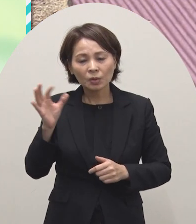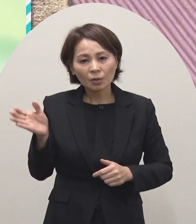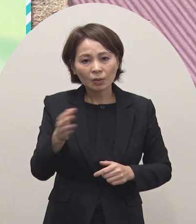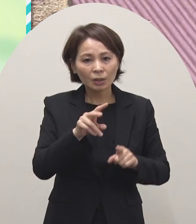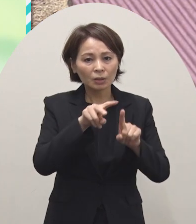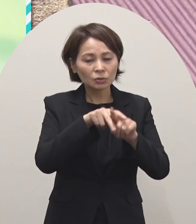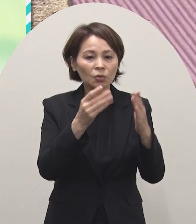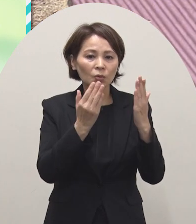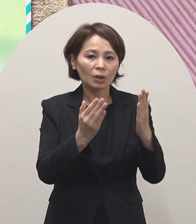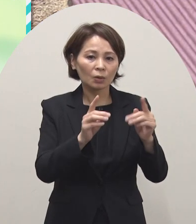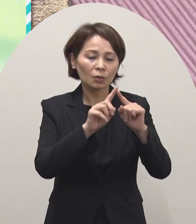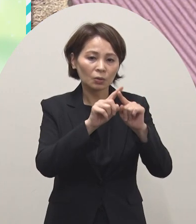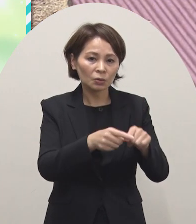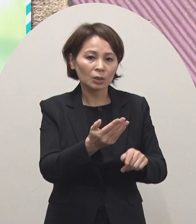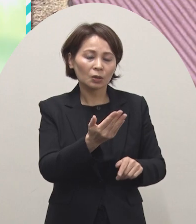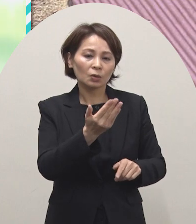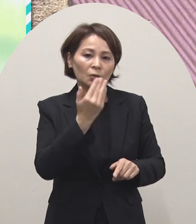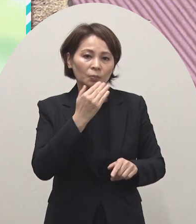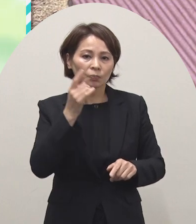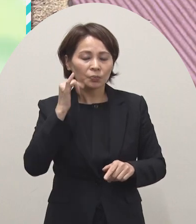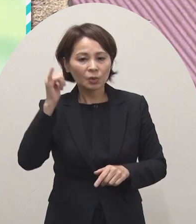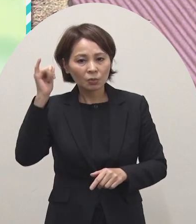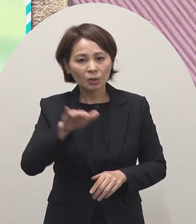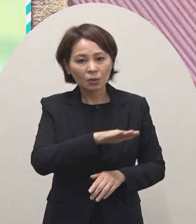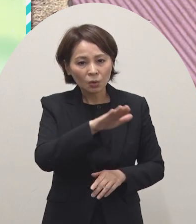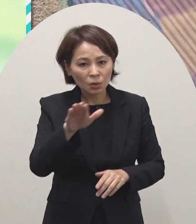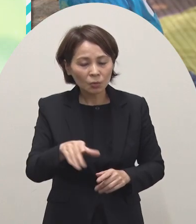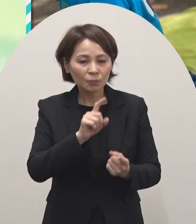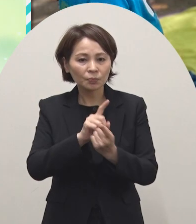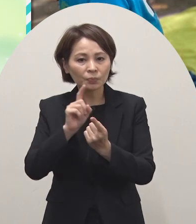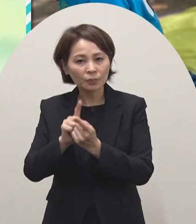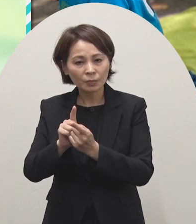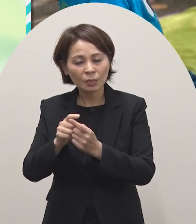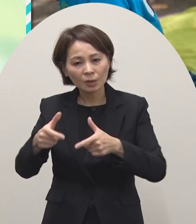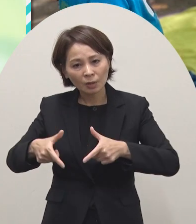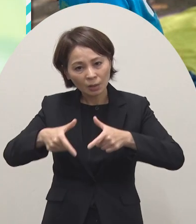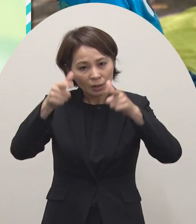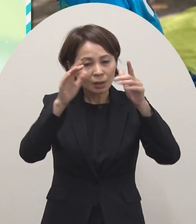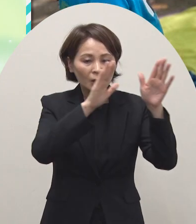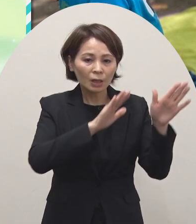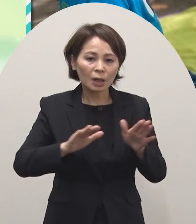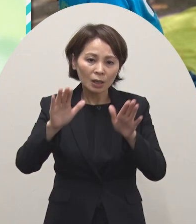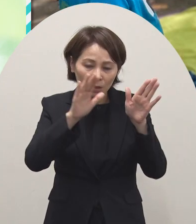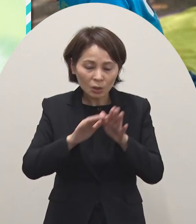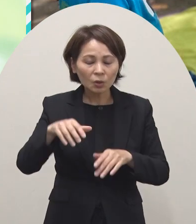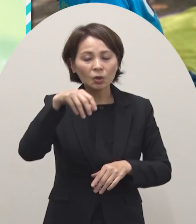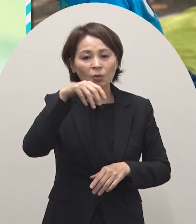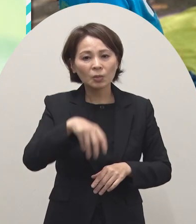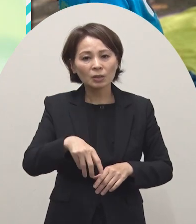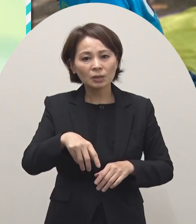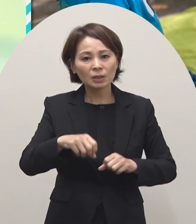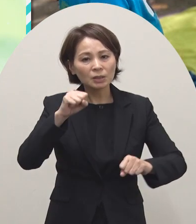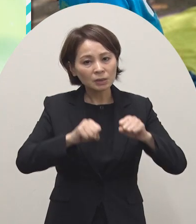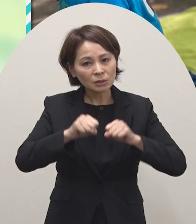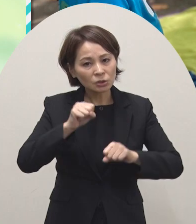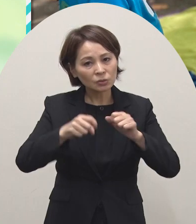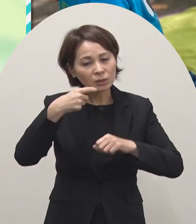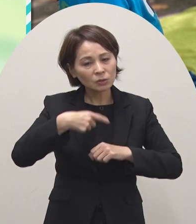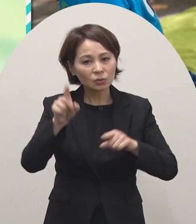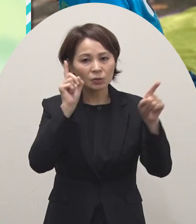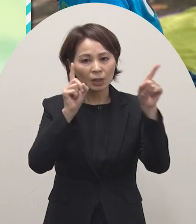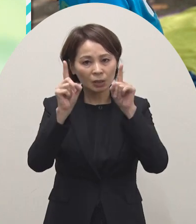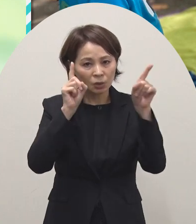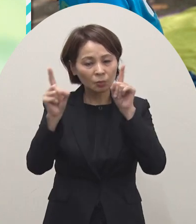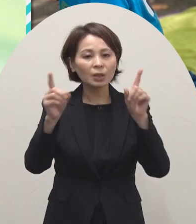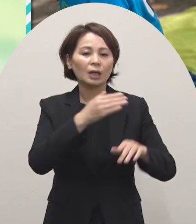children from 0 years old to preschool age and their parents or guardians who are raising their children at home. They can enjoy free outdoor